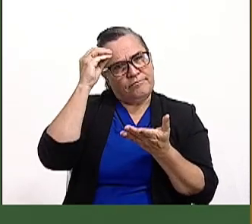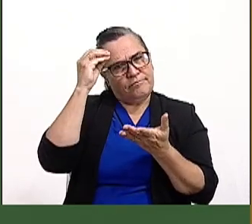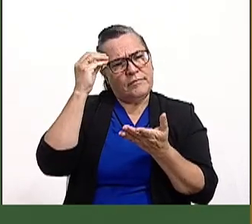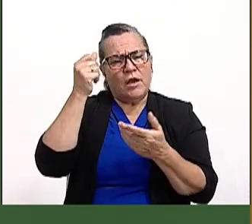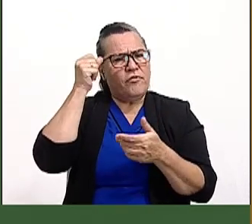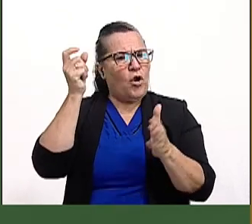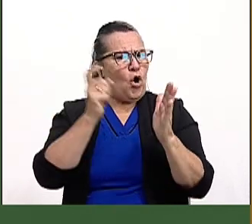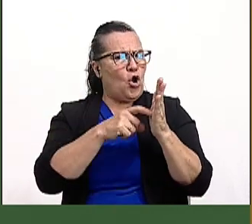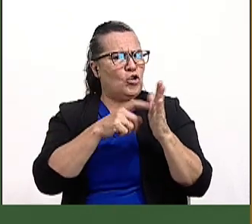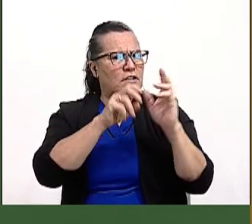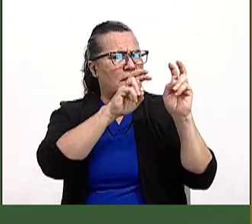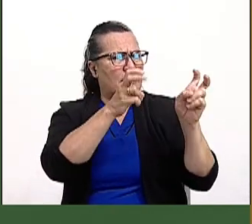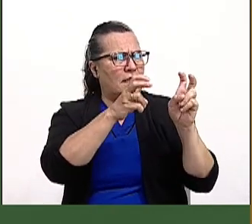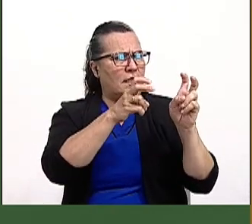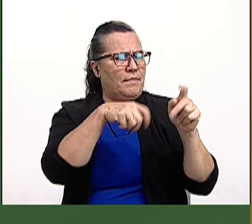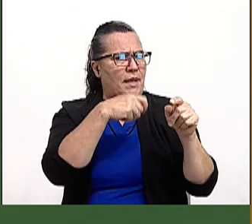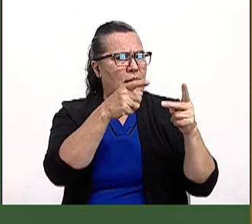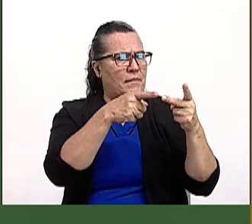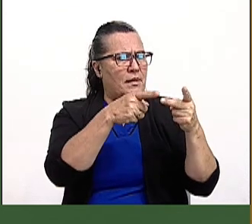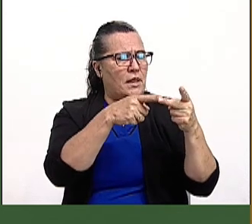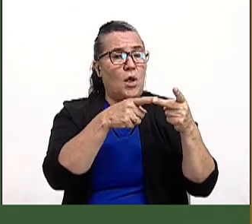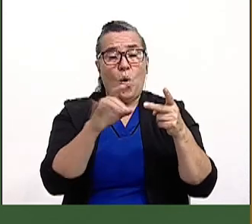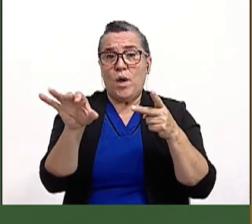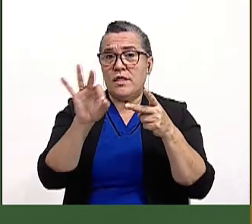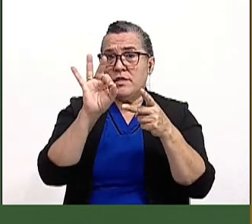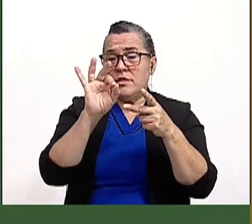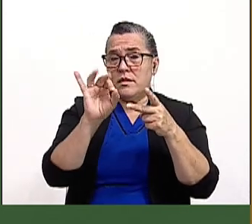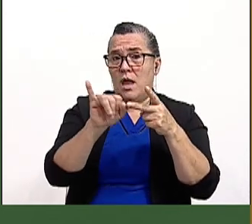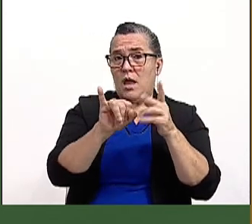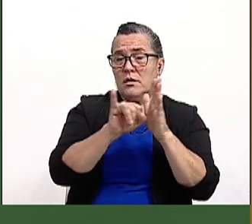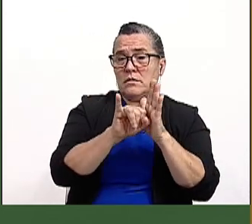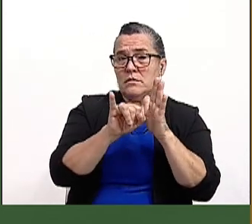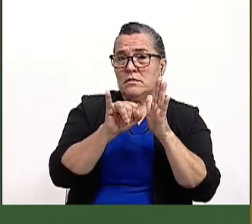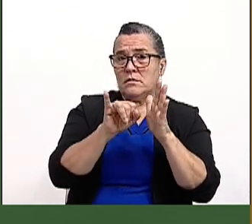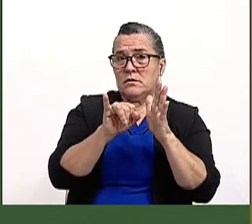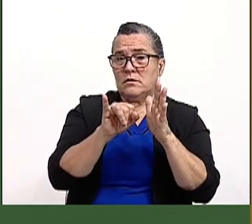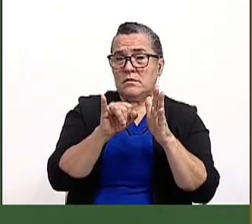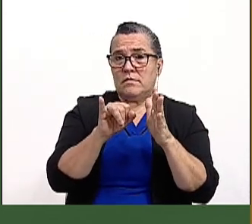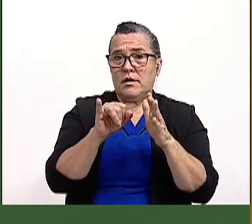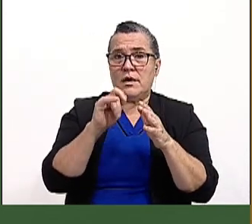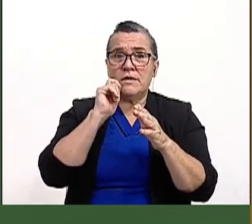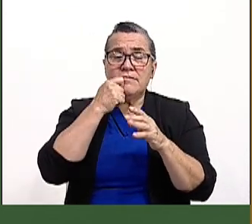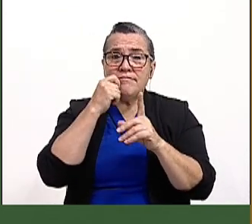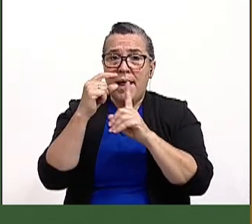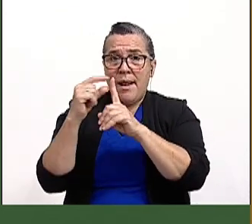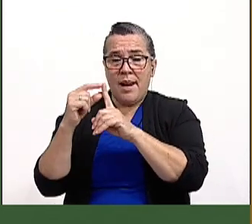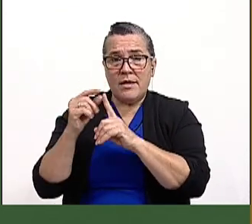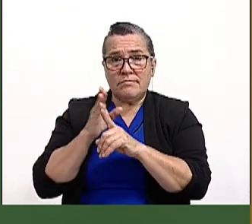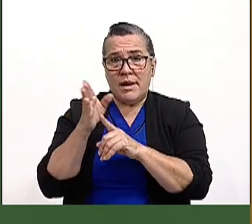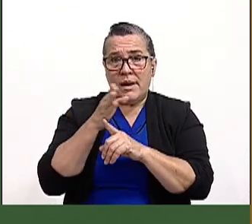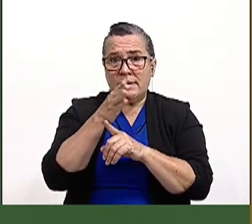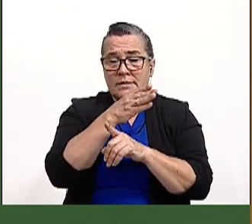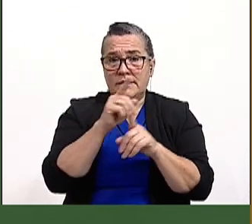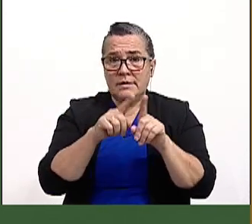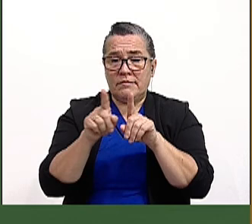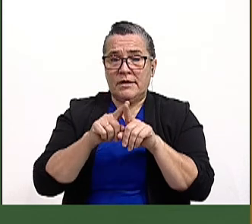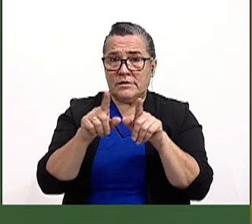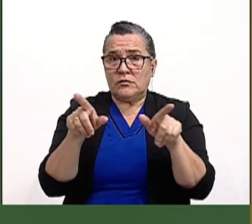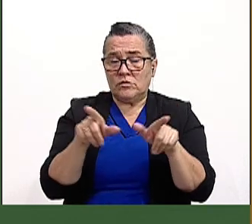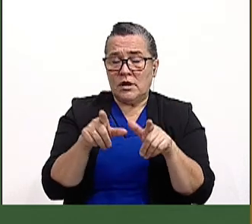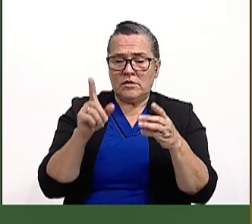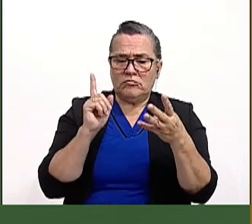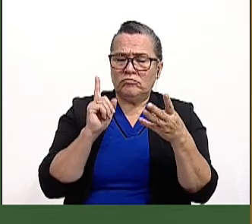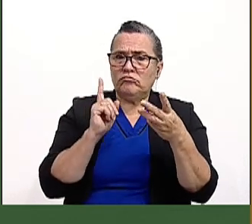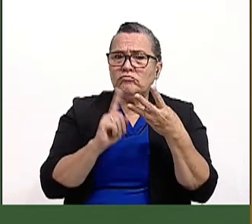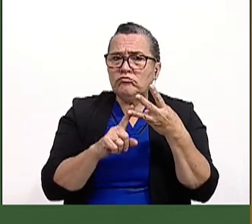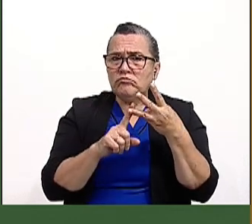recognize the topic of a video? Did I identify the keywords to get to different places?